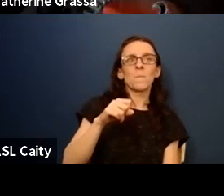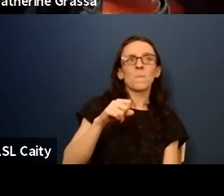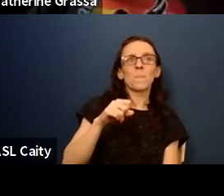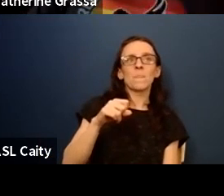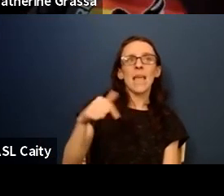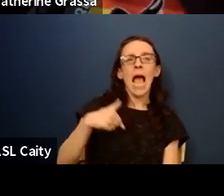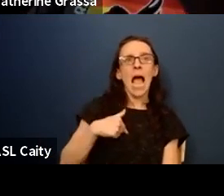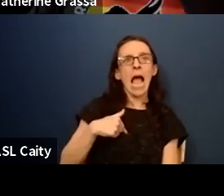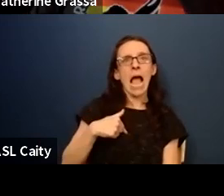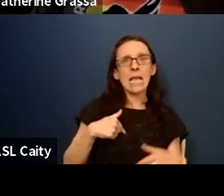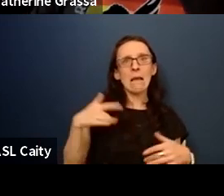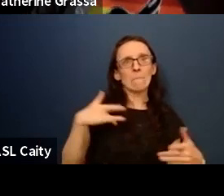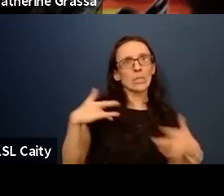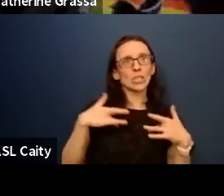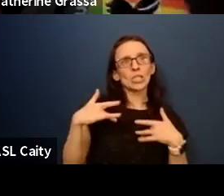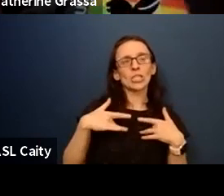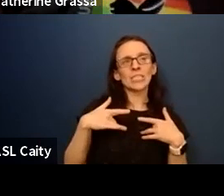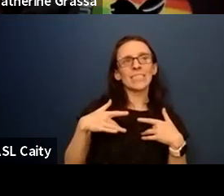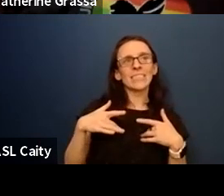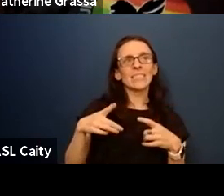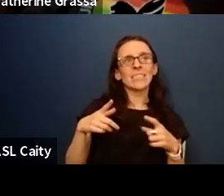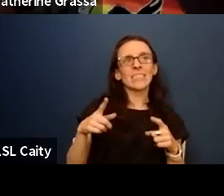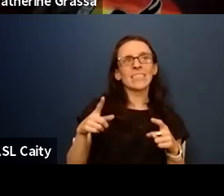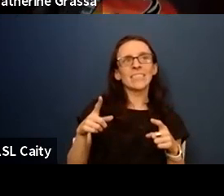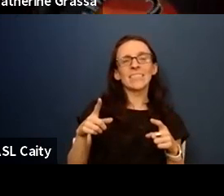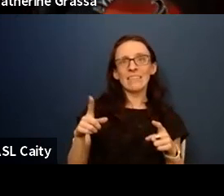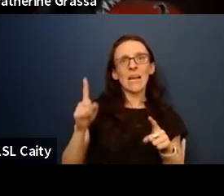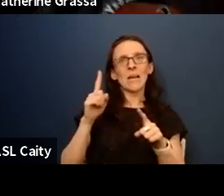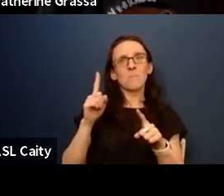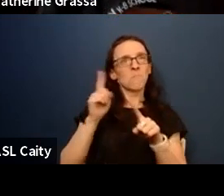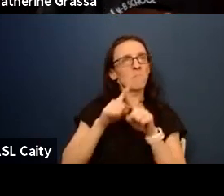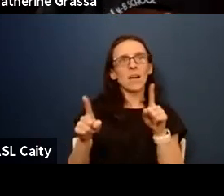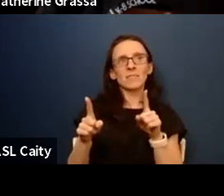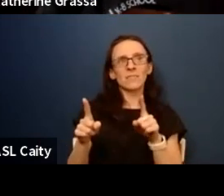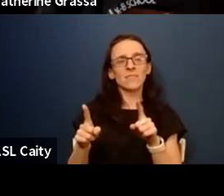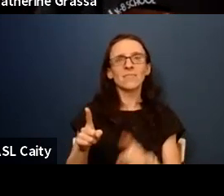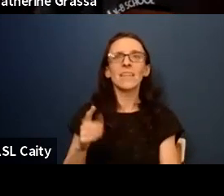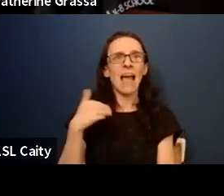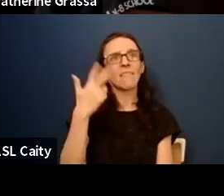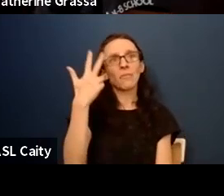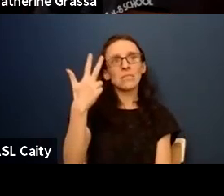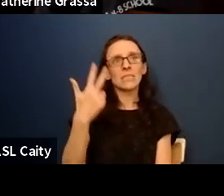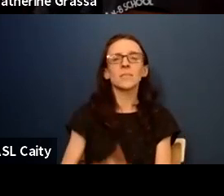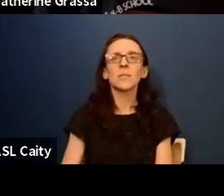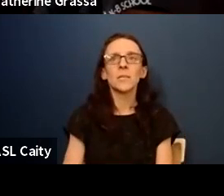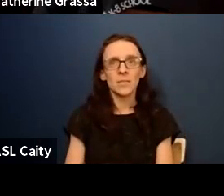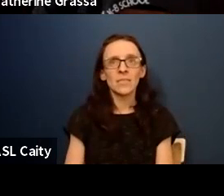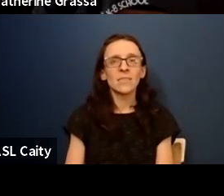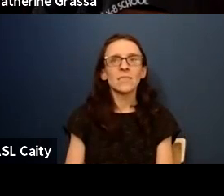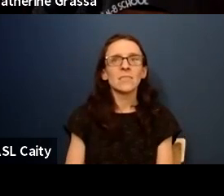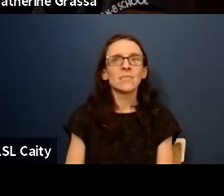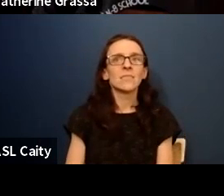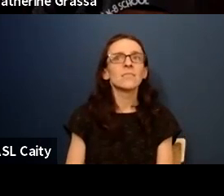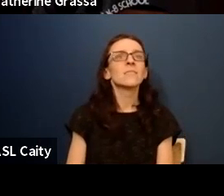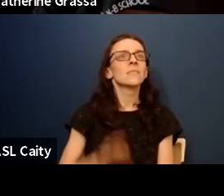conceding, but I don't concede that I like them, but. Listen, this is where we